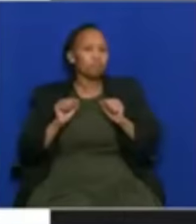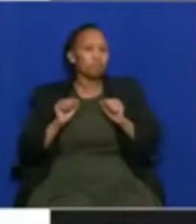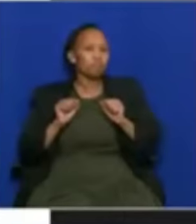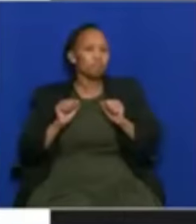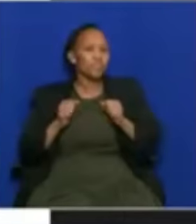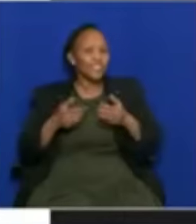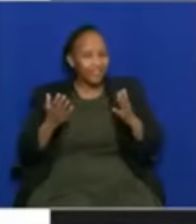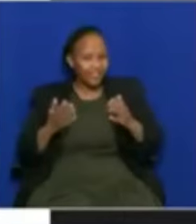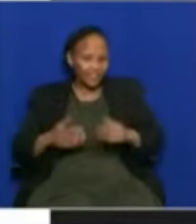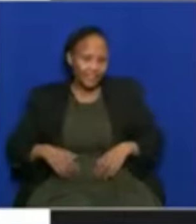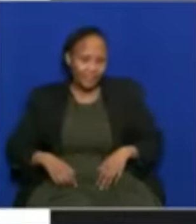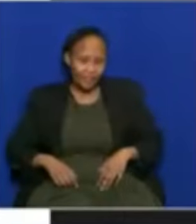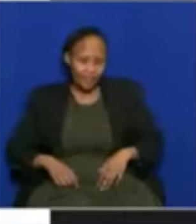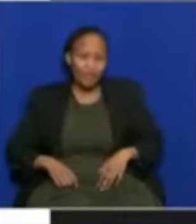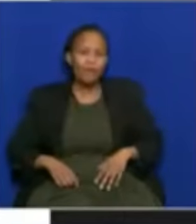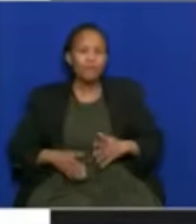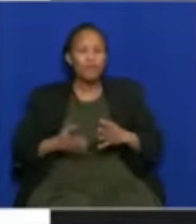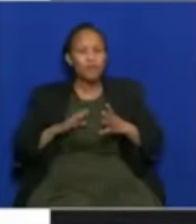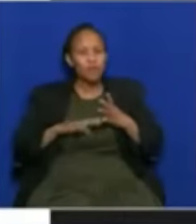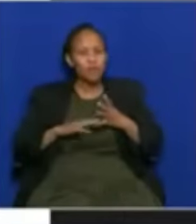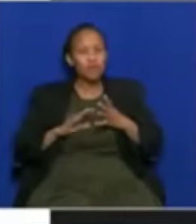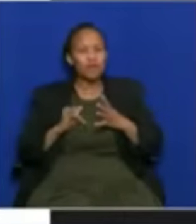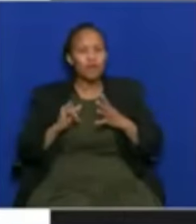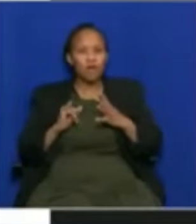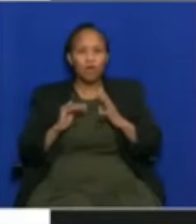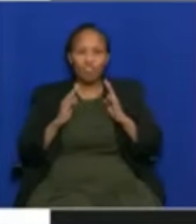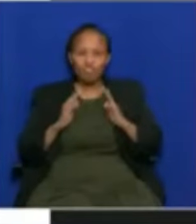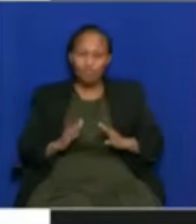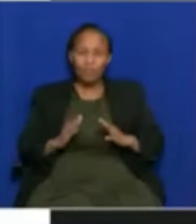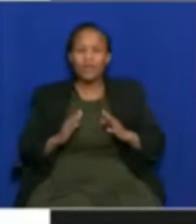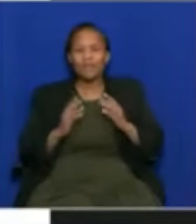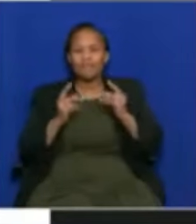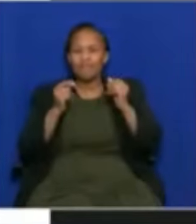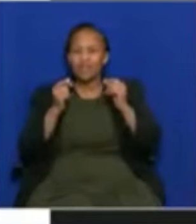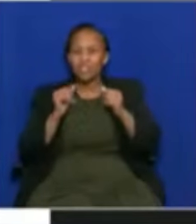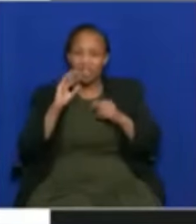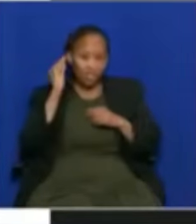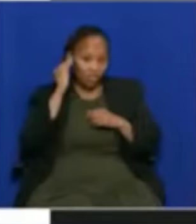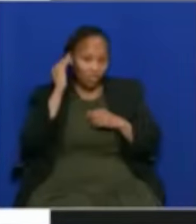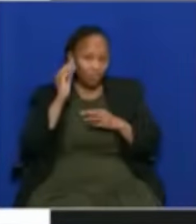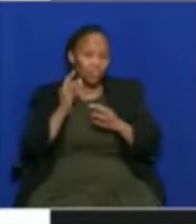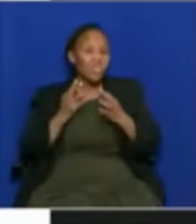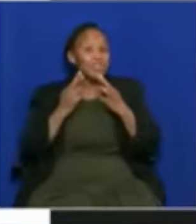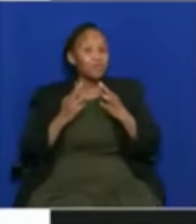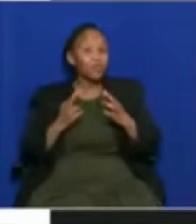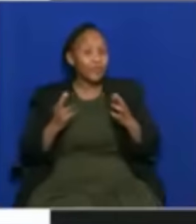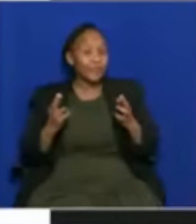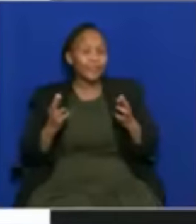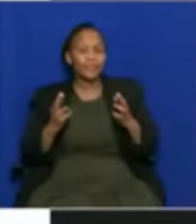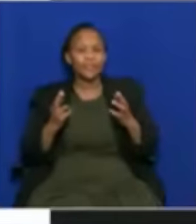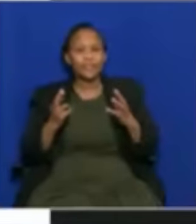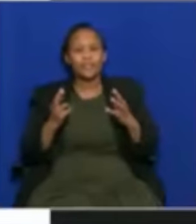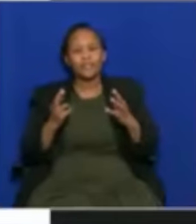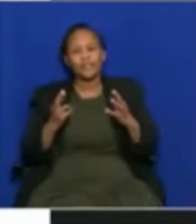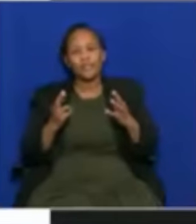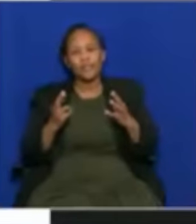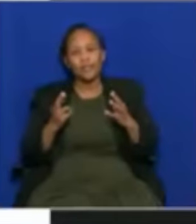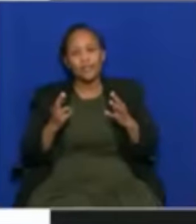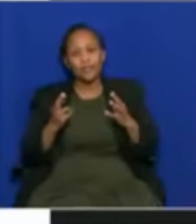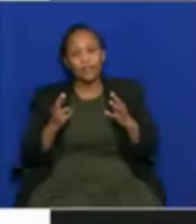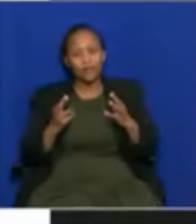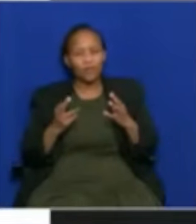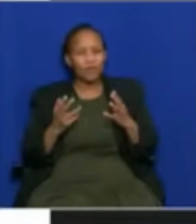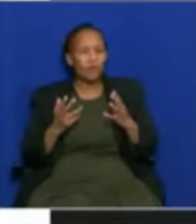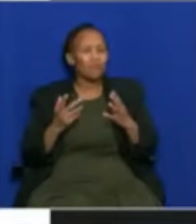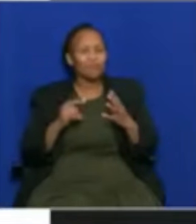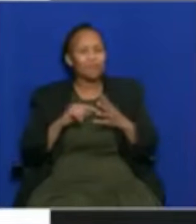manage, utilize human financial information resources in the immediate. Those are the core